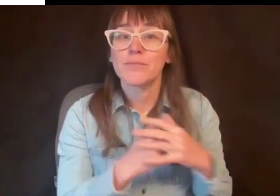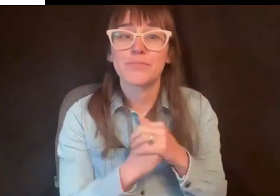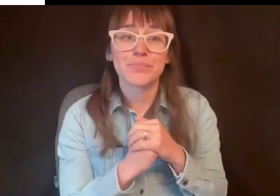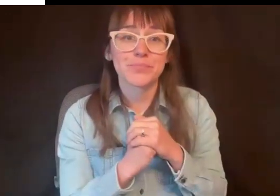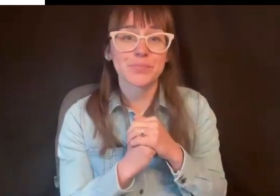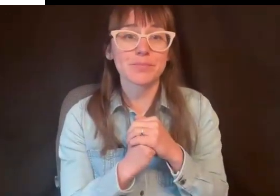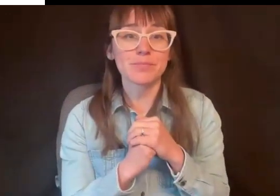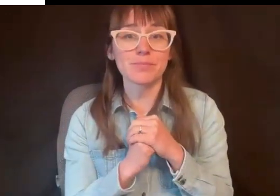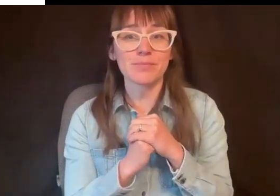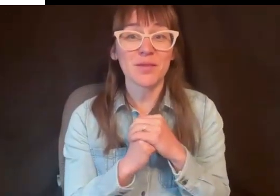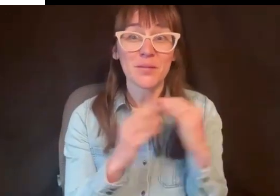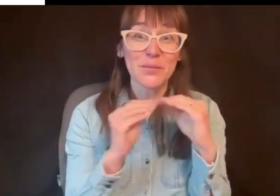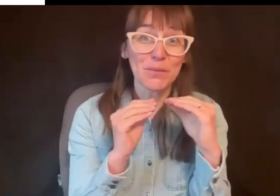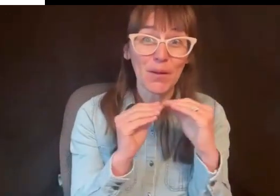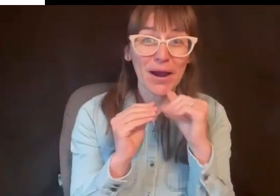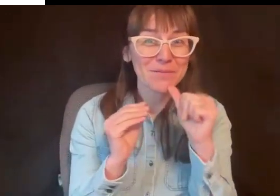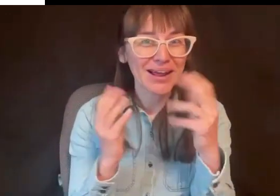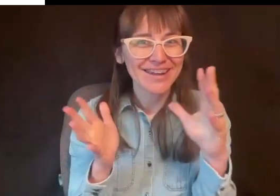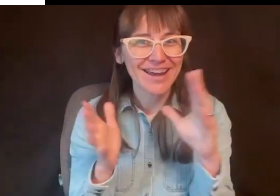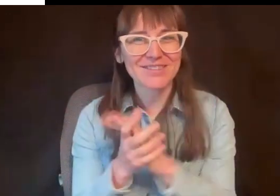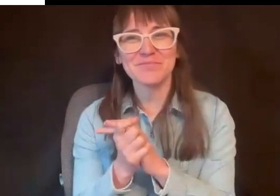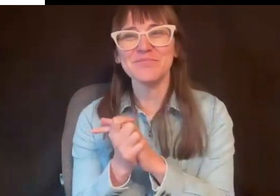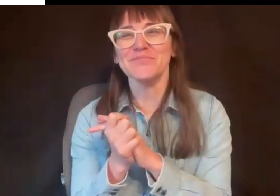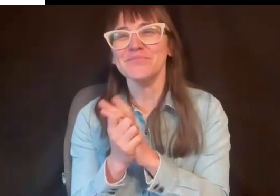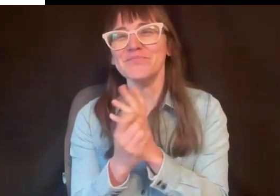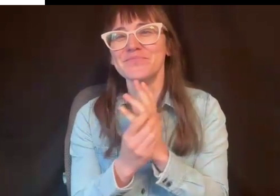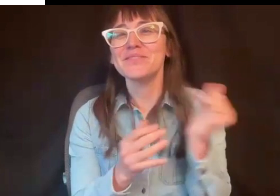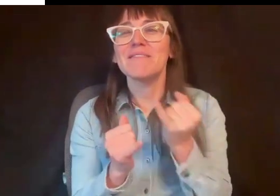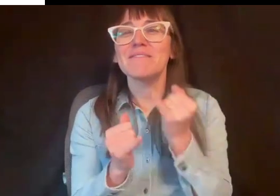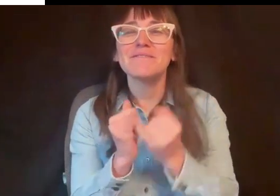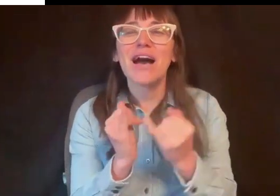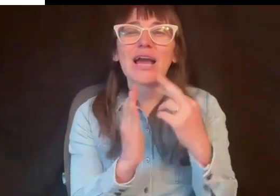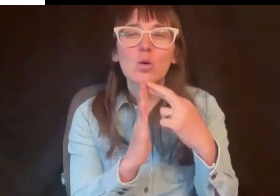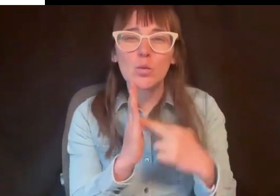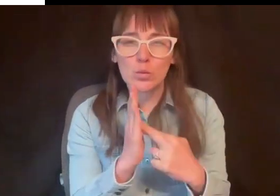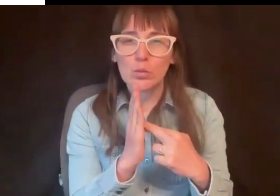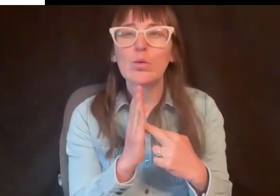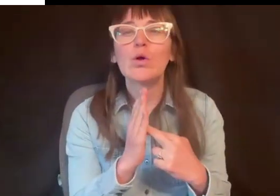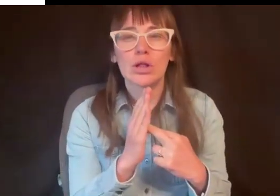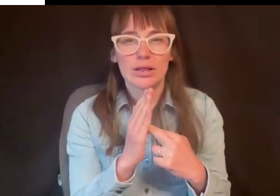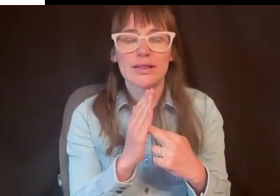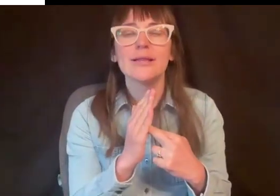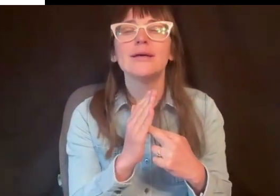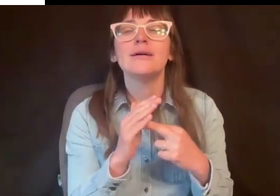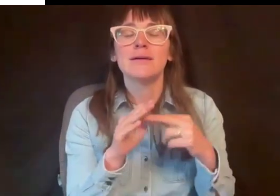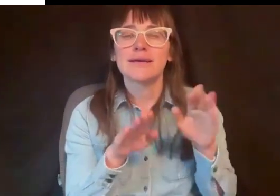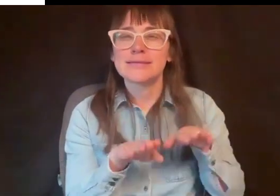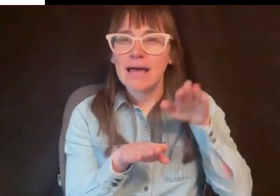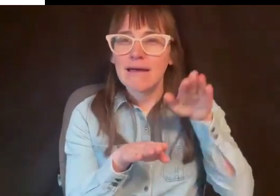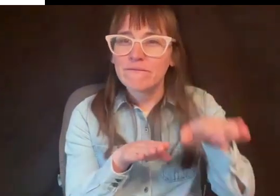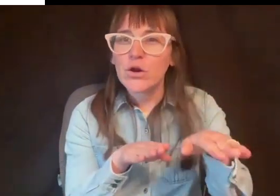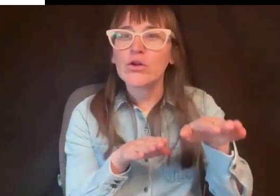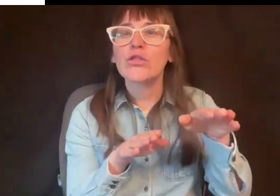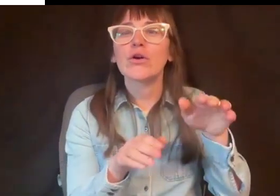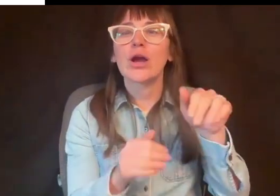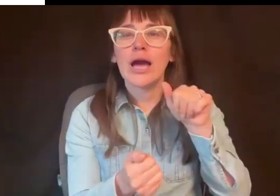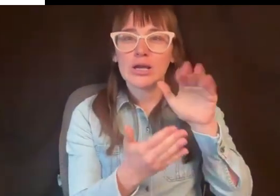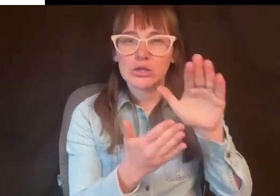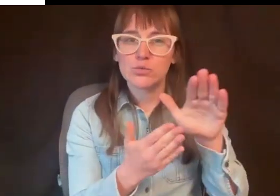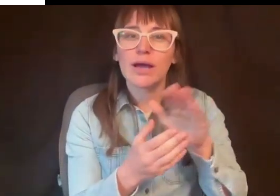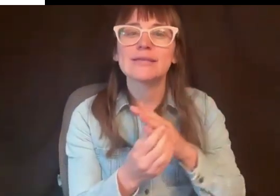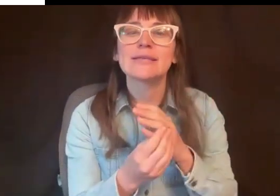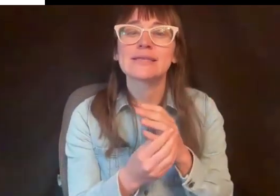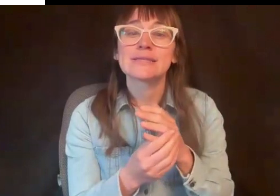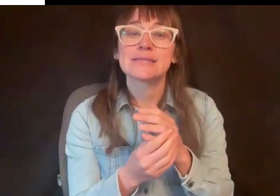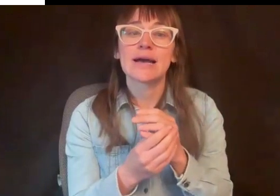But wait, there's more. I'm not done. The final rule goes one step further and addresses requirements for policies and procedures,